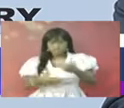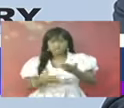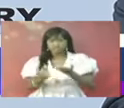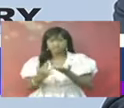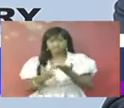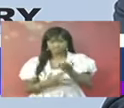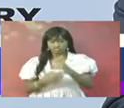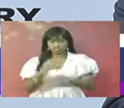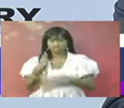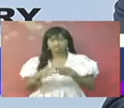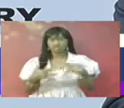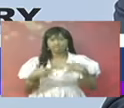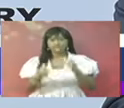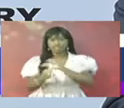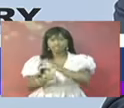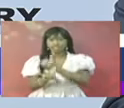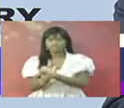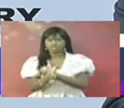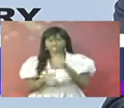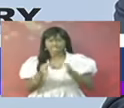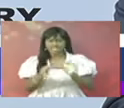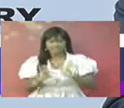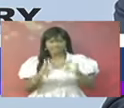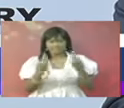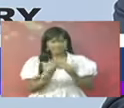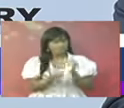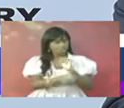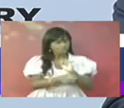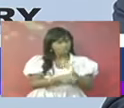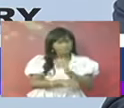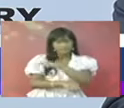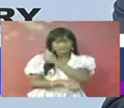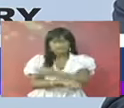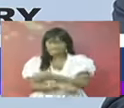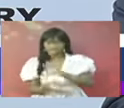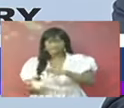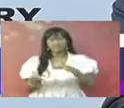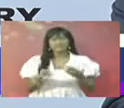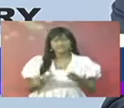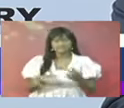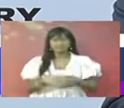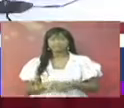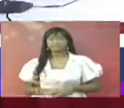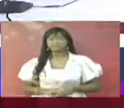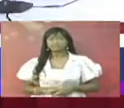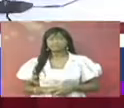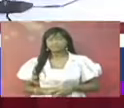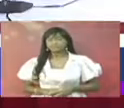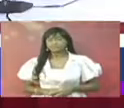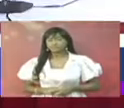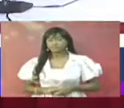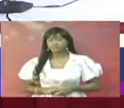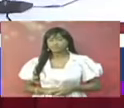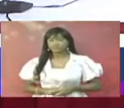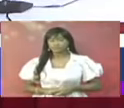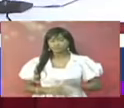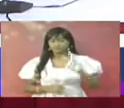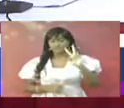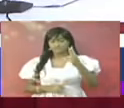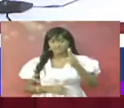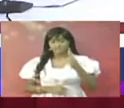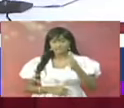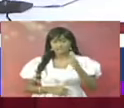authorities if someone is aggrieved in terms of death of their loved ones. Thank you very much, Dr. Hines. Okay, thank you for the second